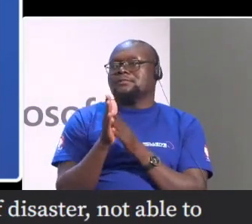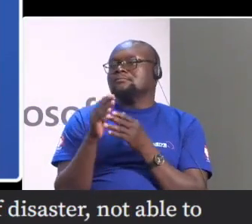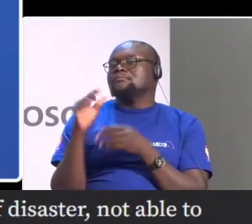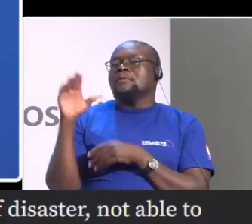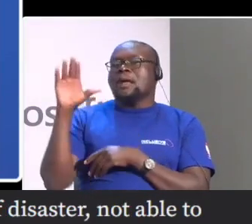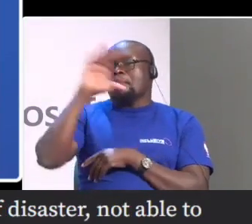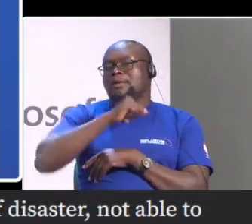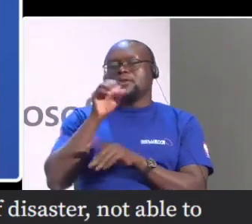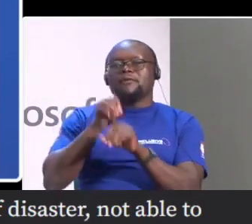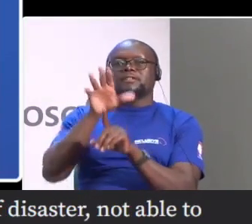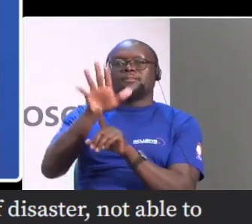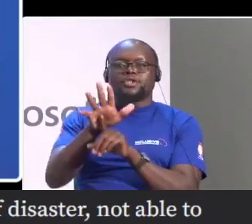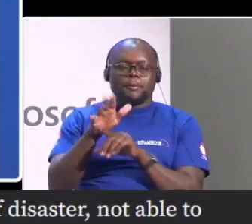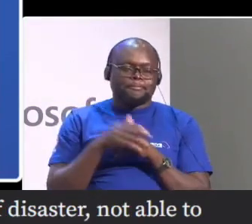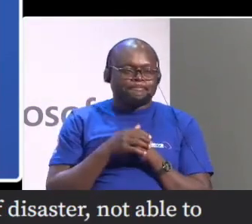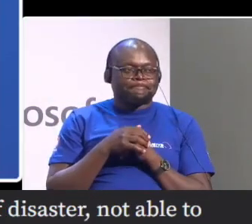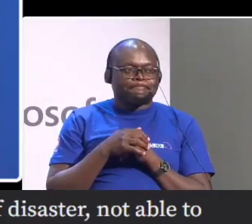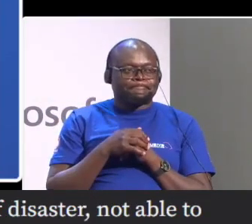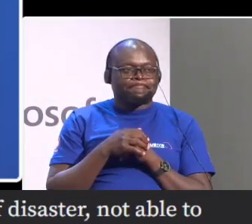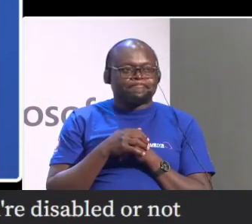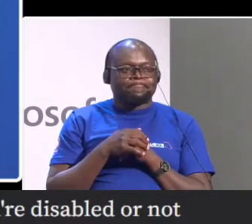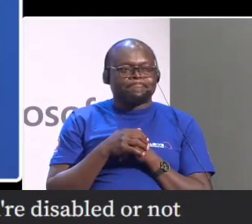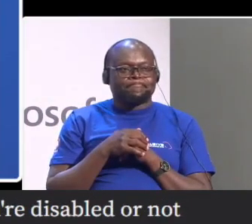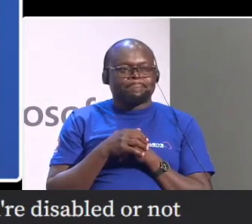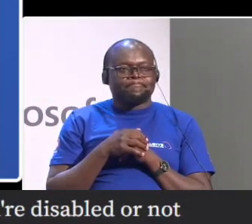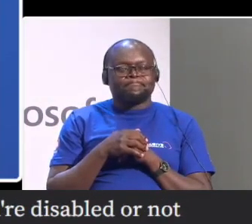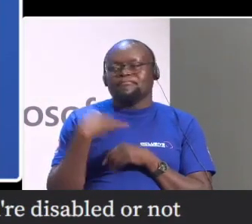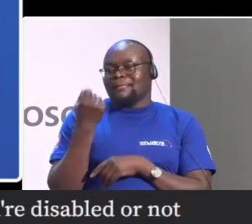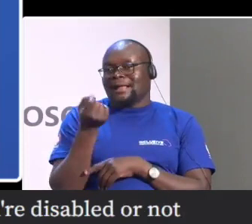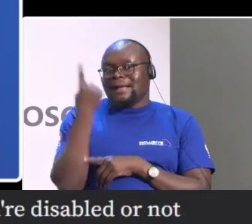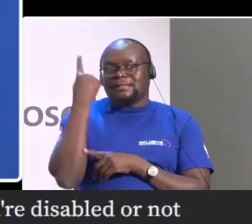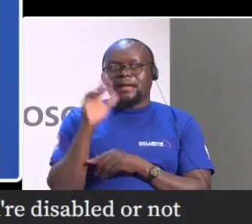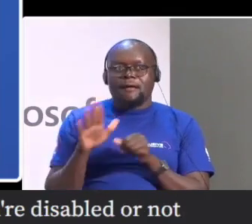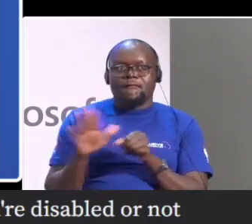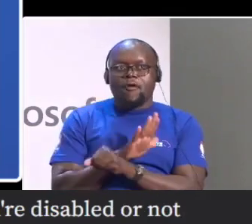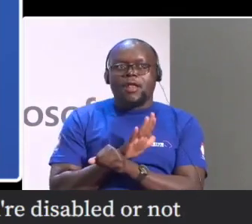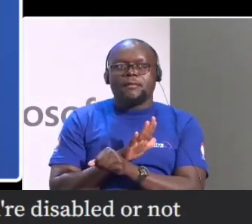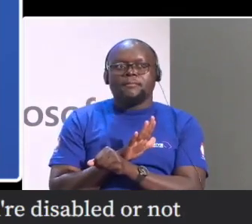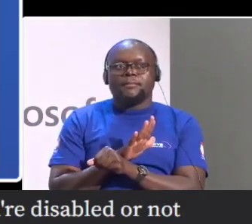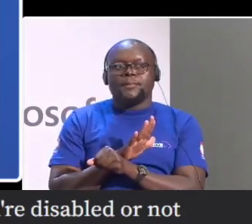exposure, and understanding fully.